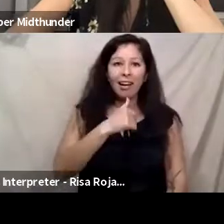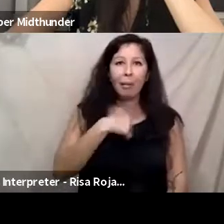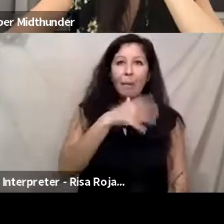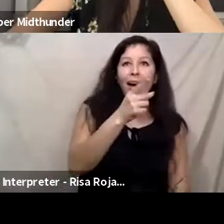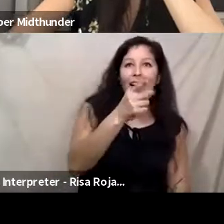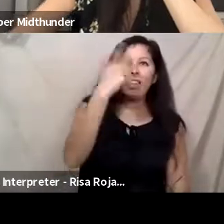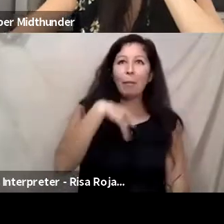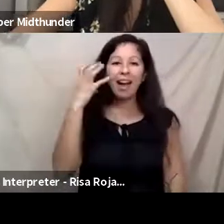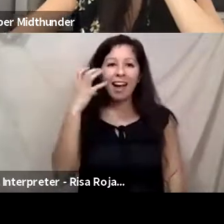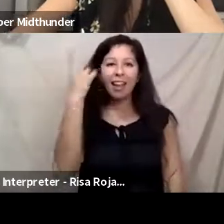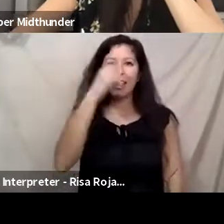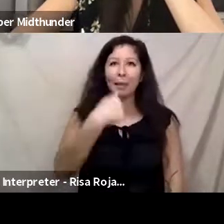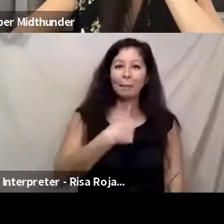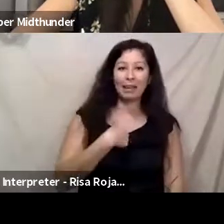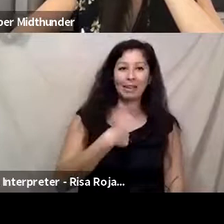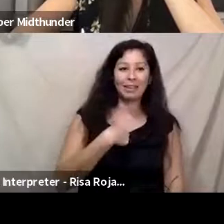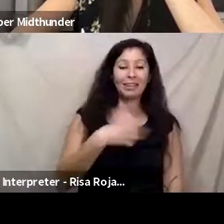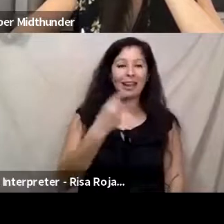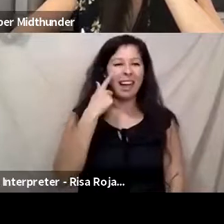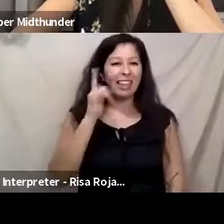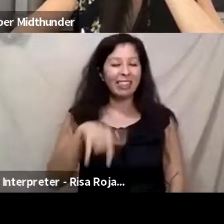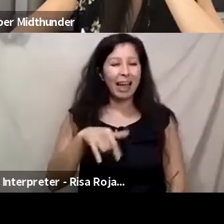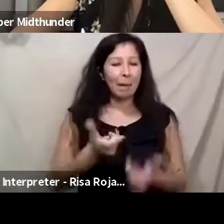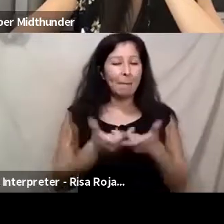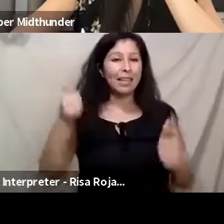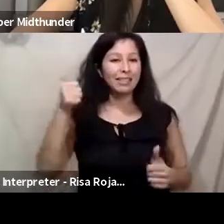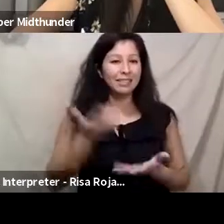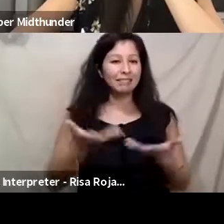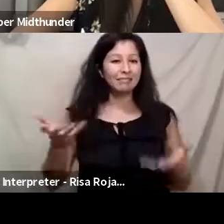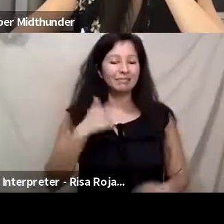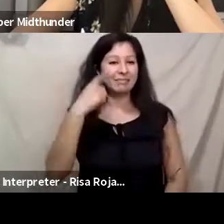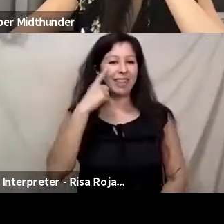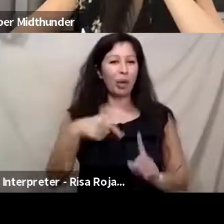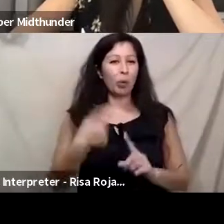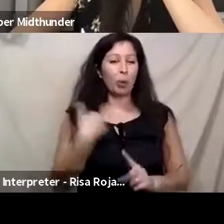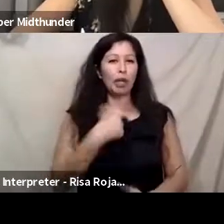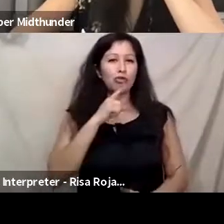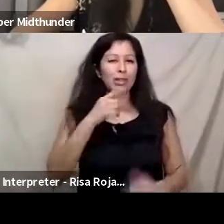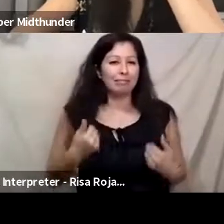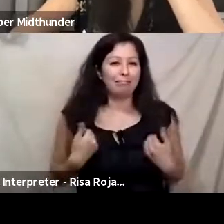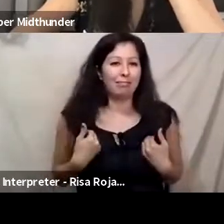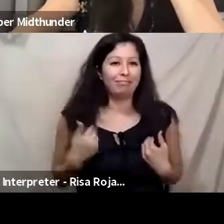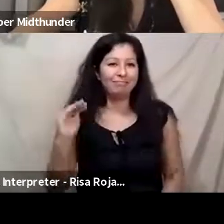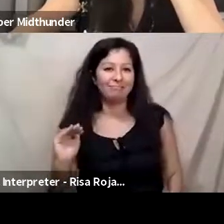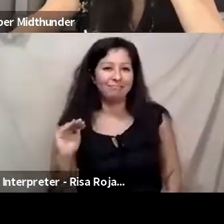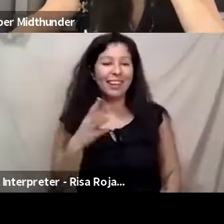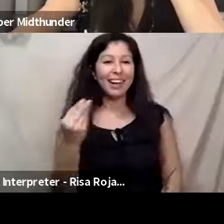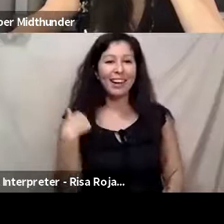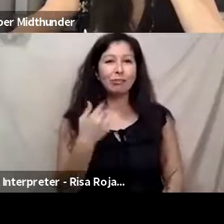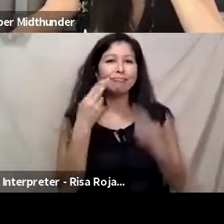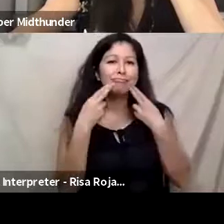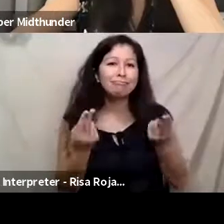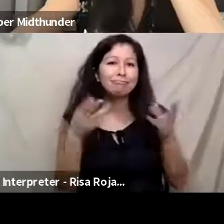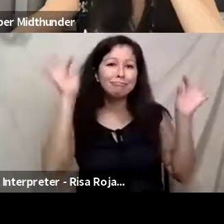mom, my cousin, they look like me. And I think that was the biggest thing, is that I think when we're really young, and we're innocent,